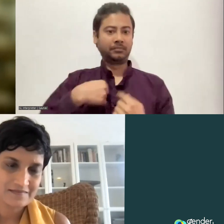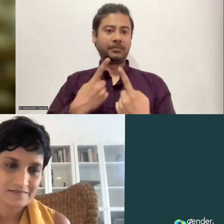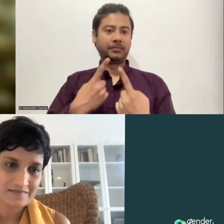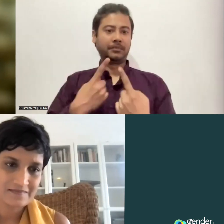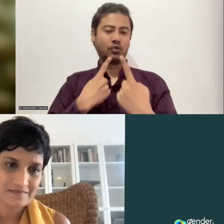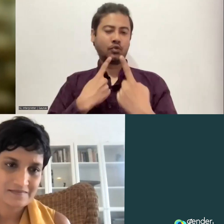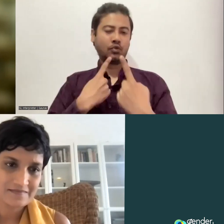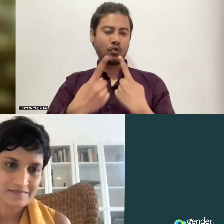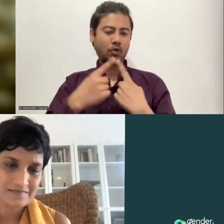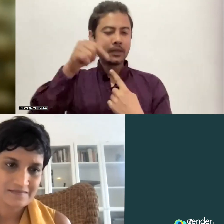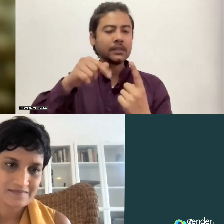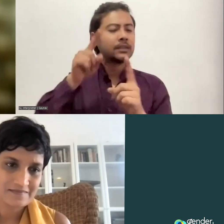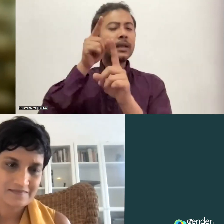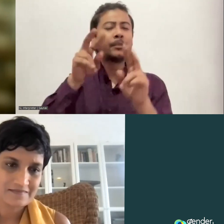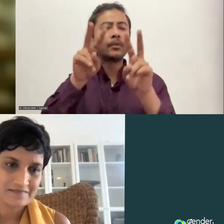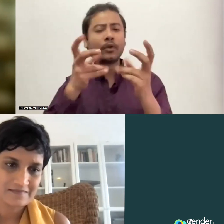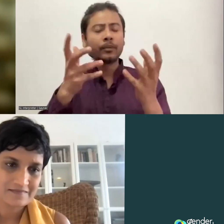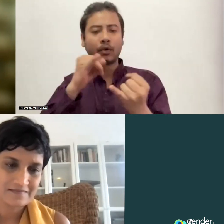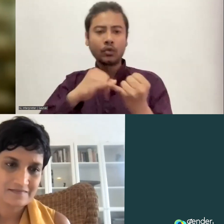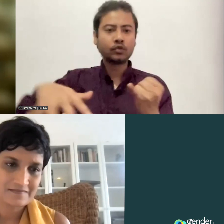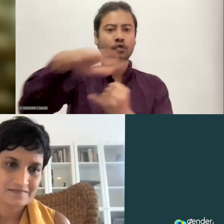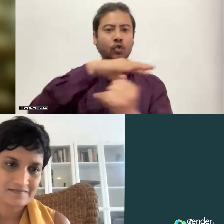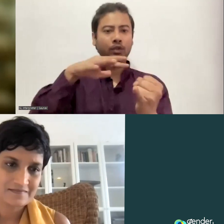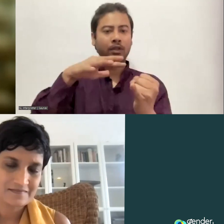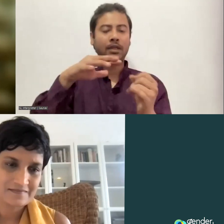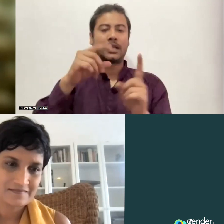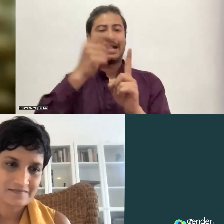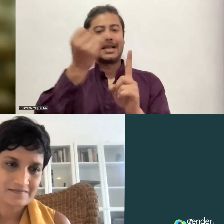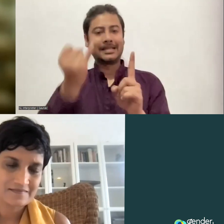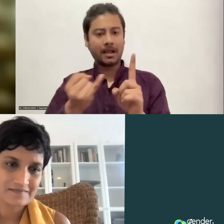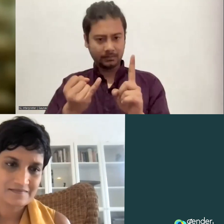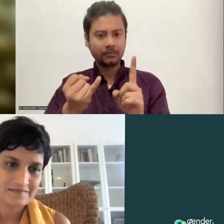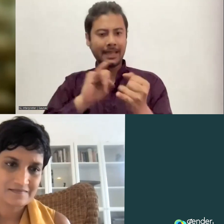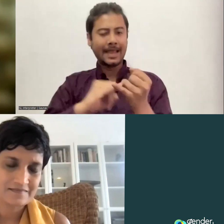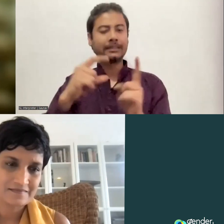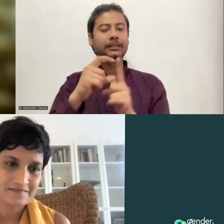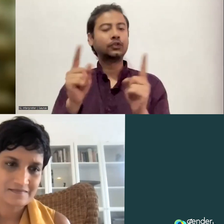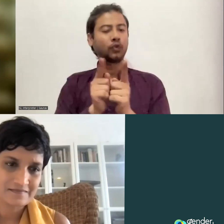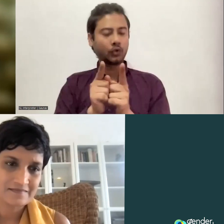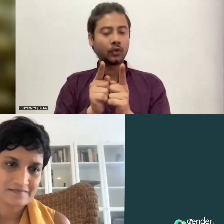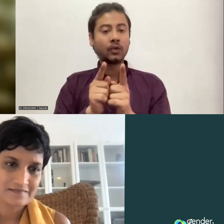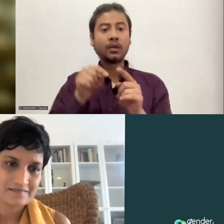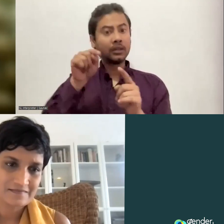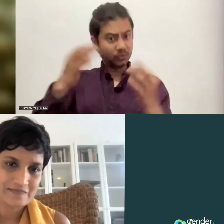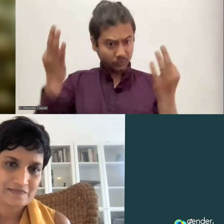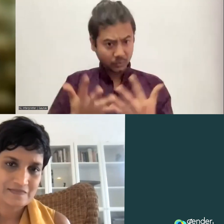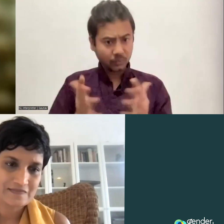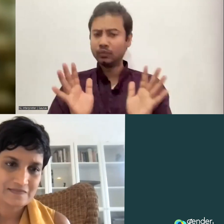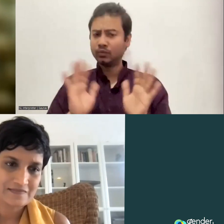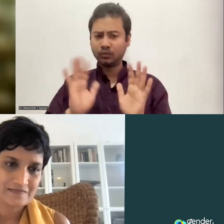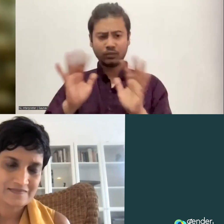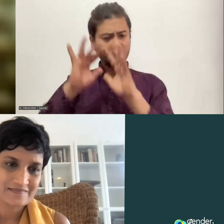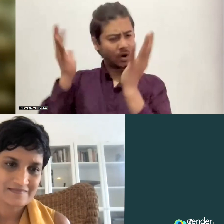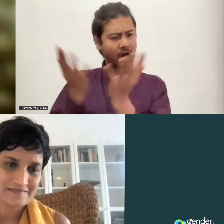but it may be a bit of a novel idea in India. I know there are people who've been working in India as well, and you're one of